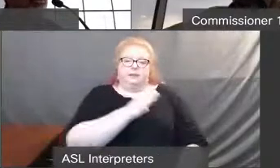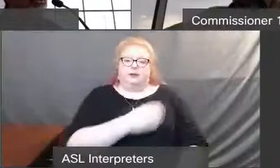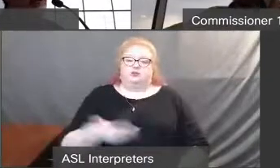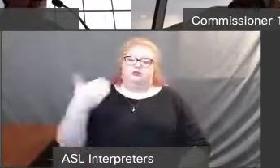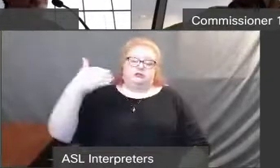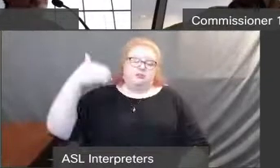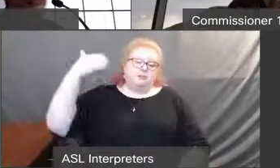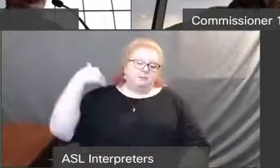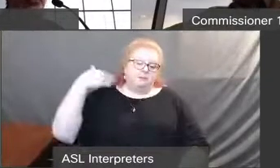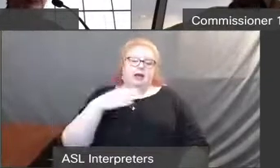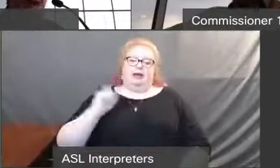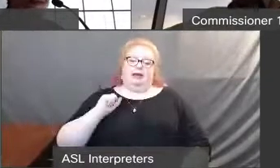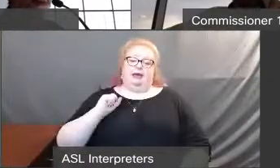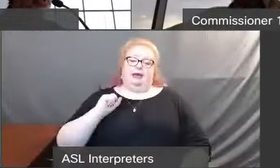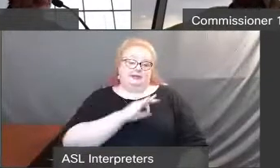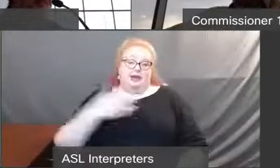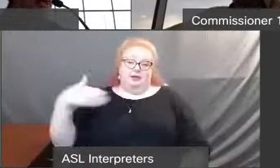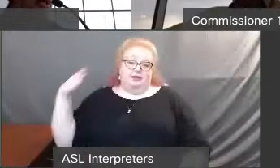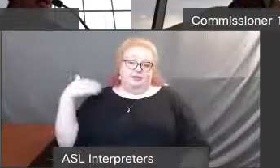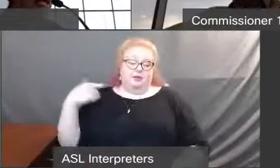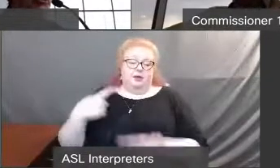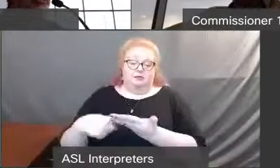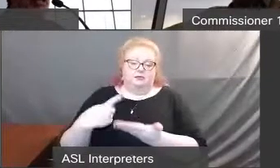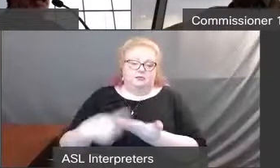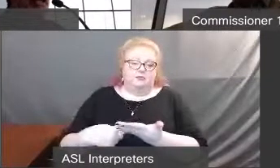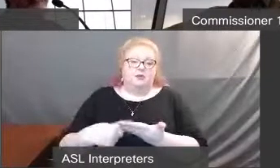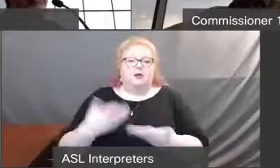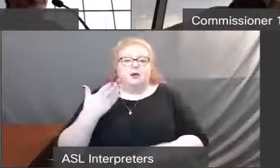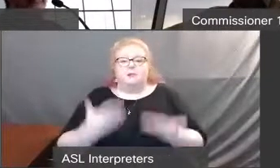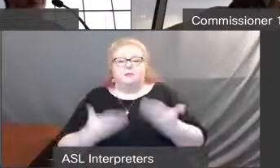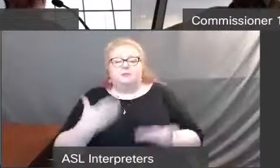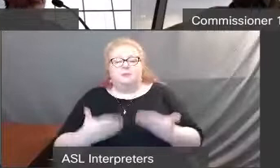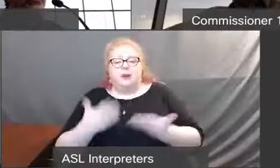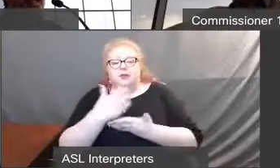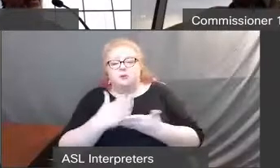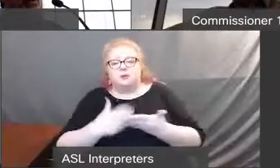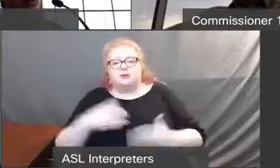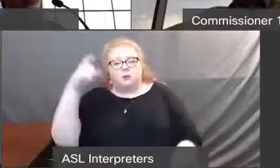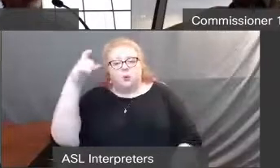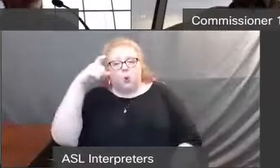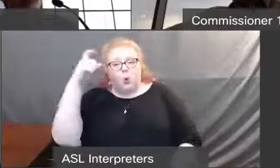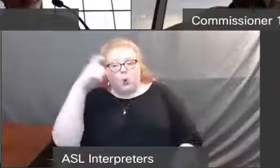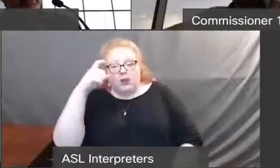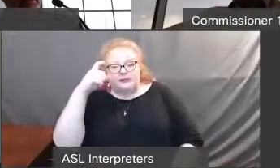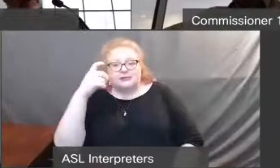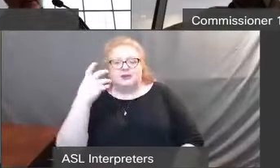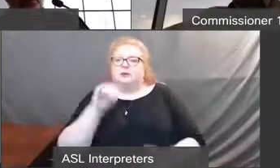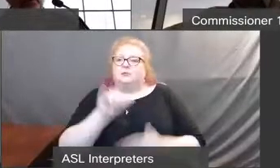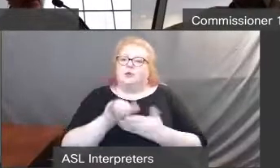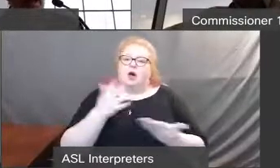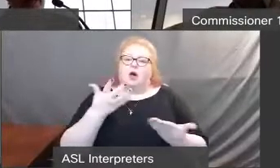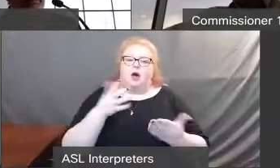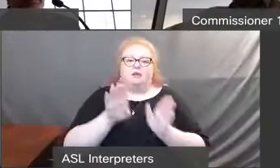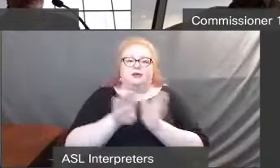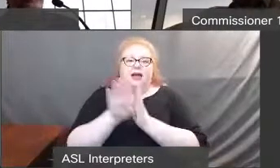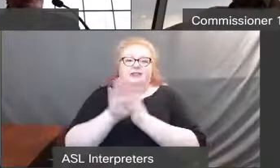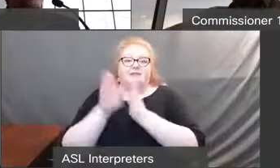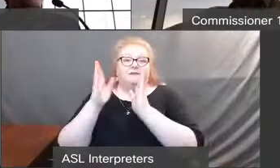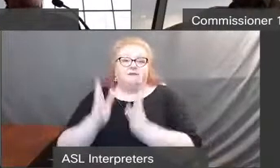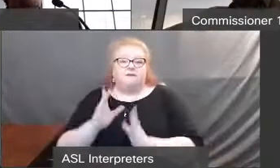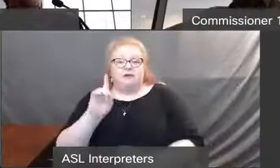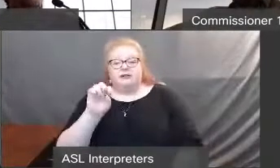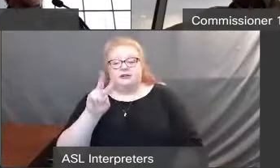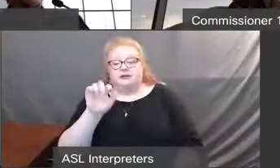that there might be some wisdom in, instead of having a developer say on a large multi-lot commercial plat,